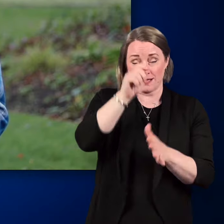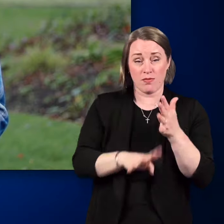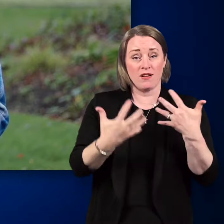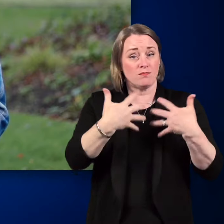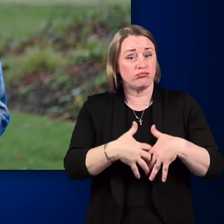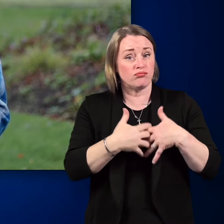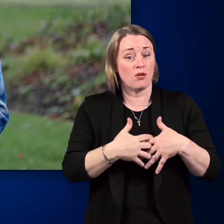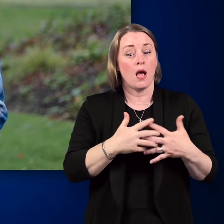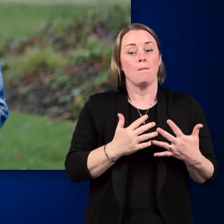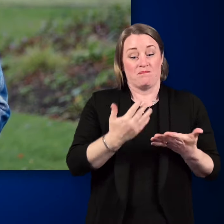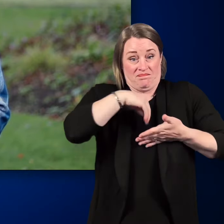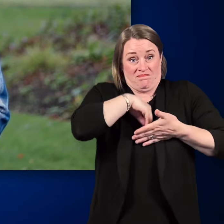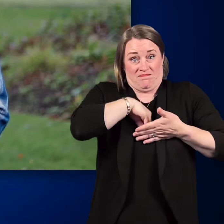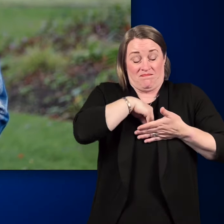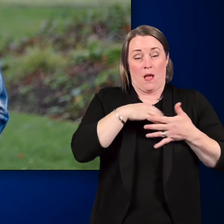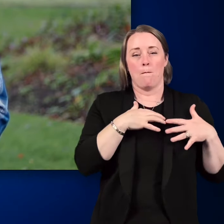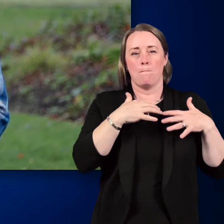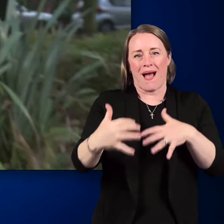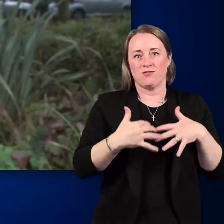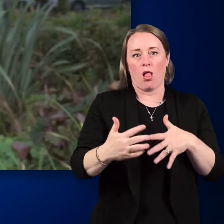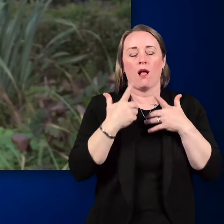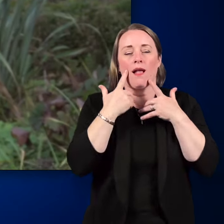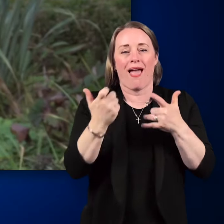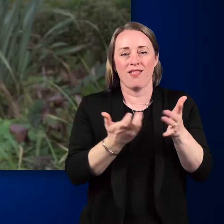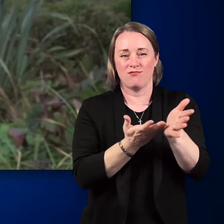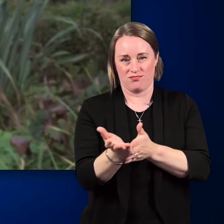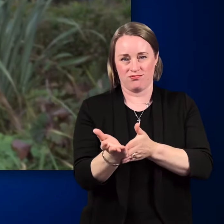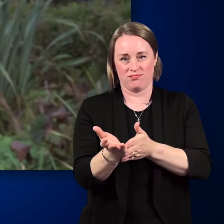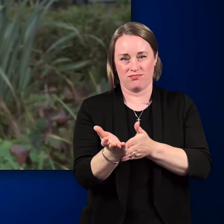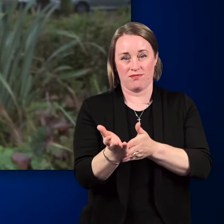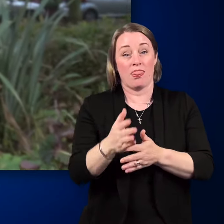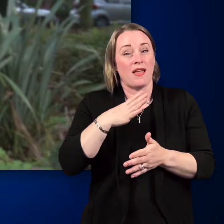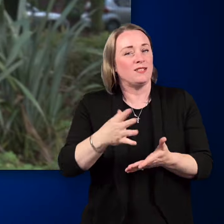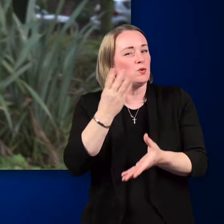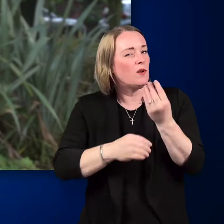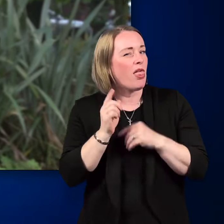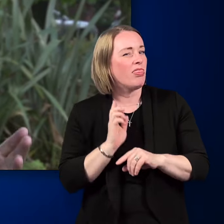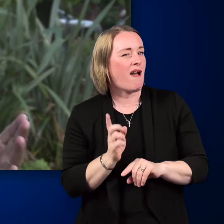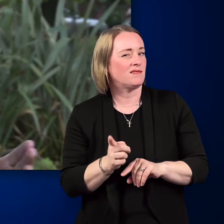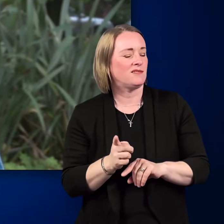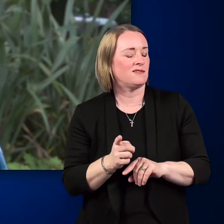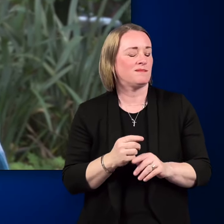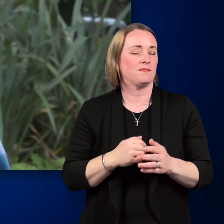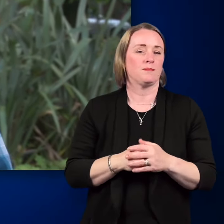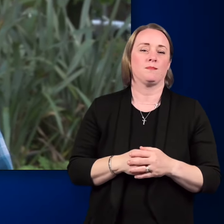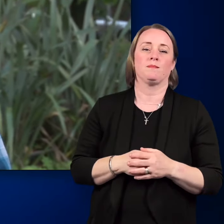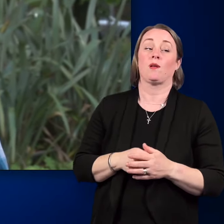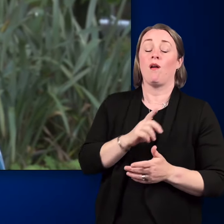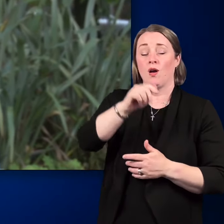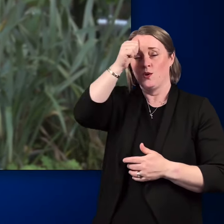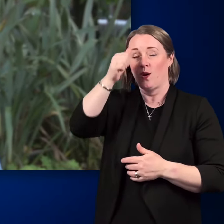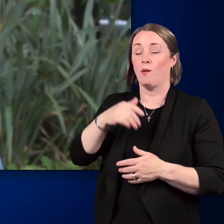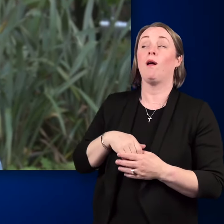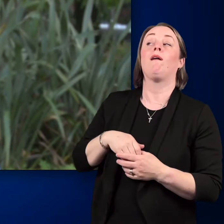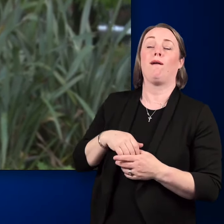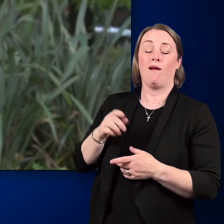to overcome. You do know, don't you, God's favorite sporting